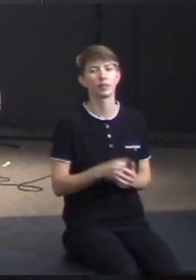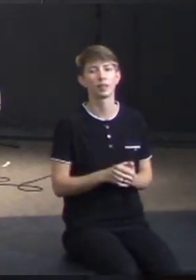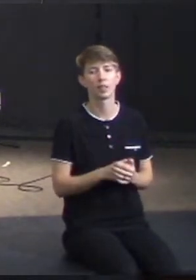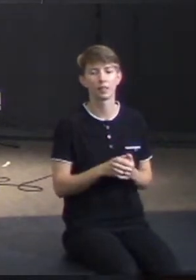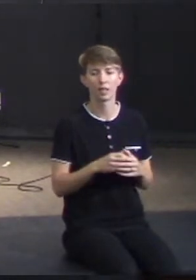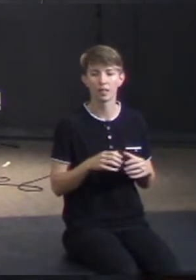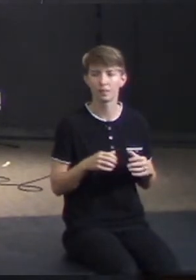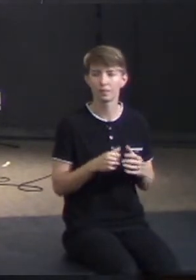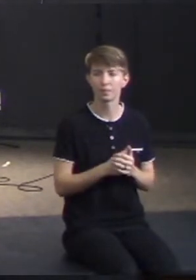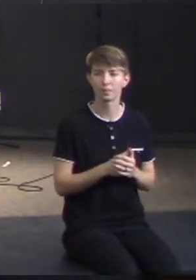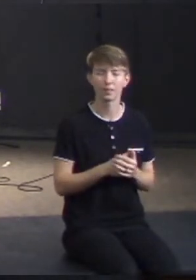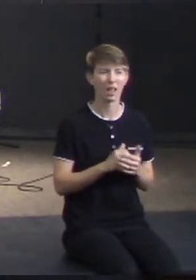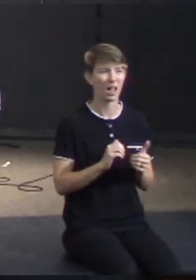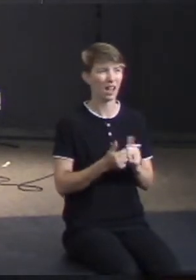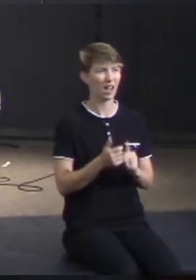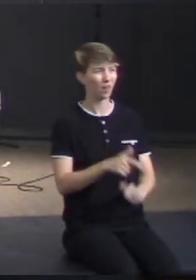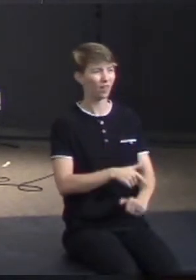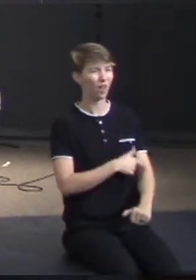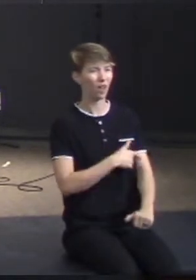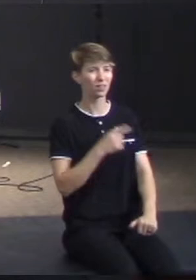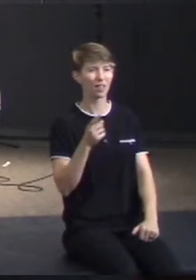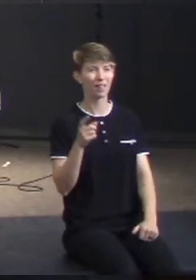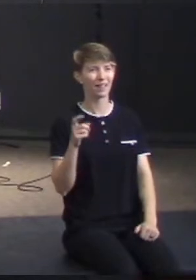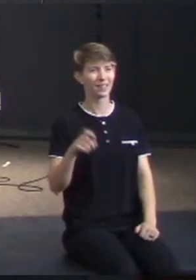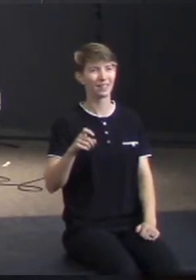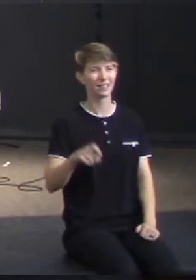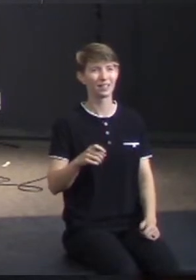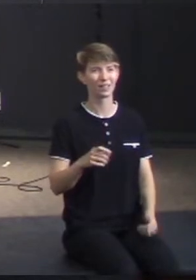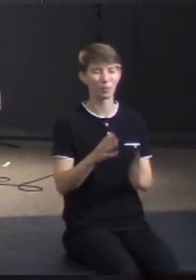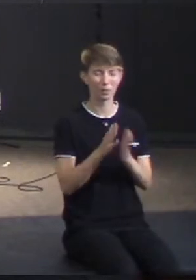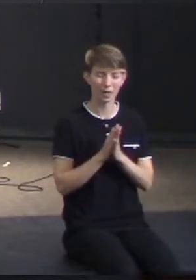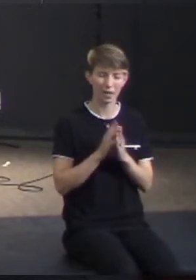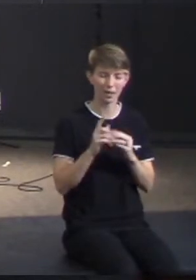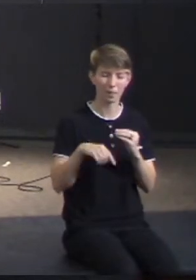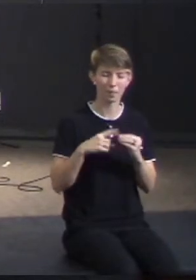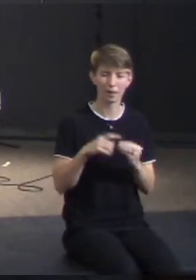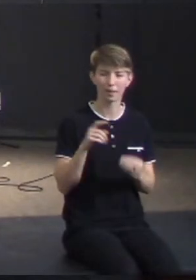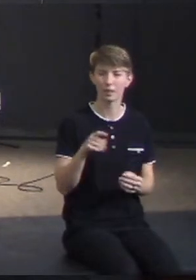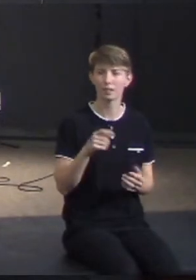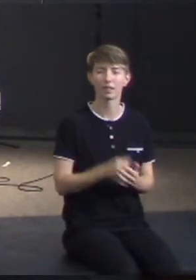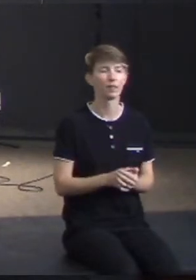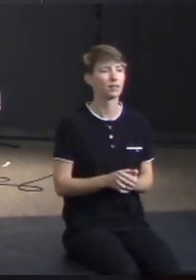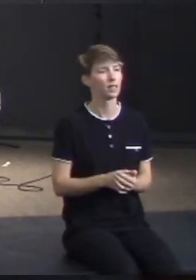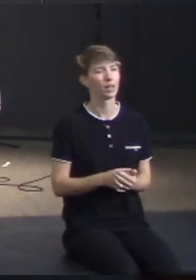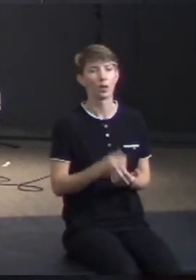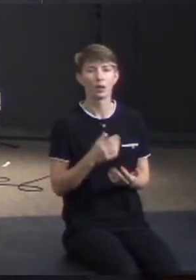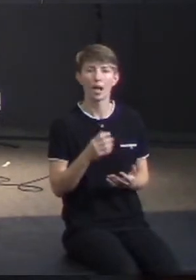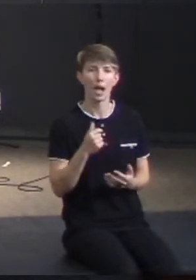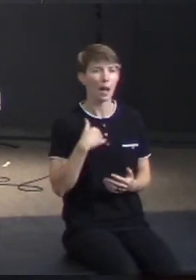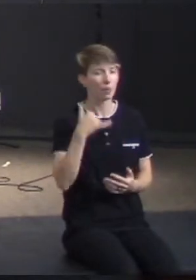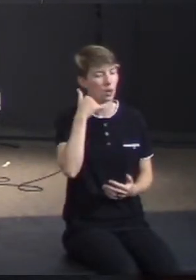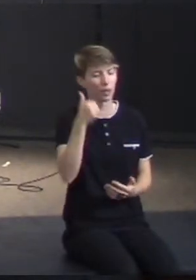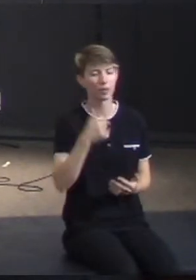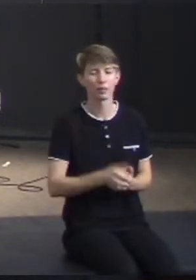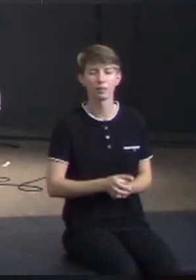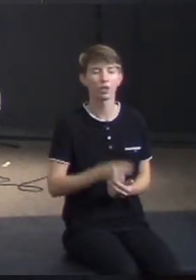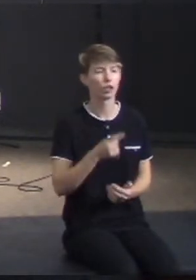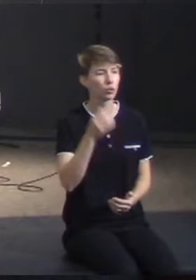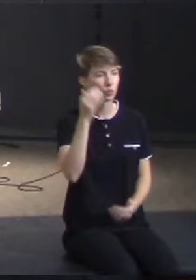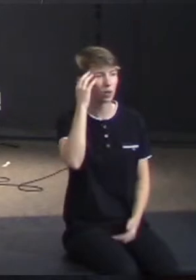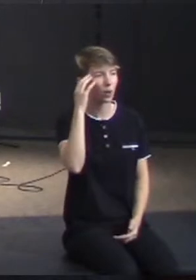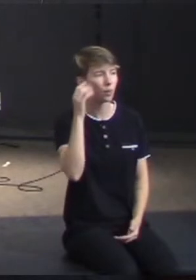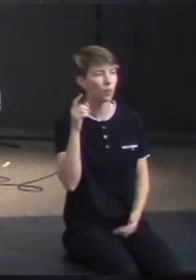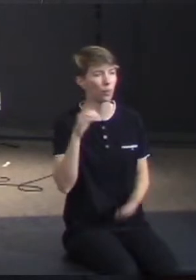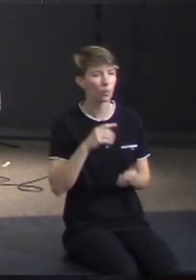you know, and you kind of go, how long do they need to pray about this, you know? And so I waited till I was like, okay, that's it, I'm calling. And I called. You know what they said? Do you know what they said?